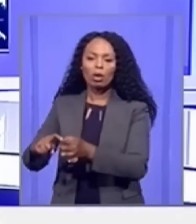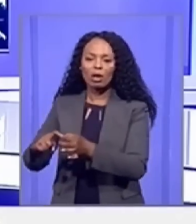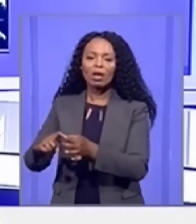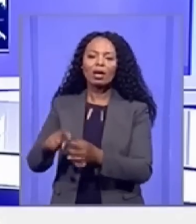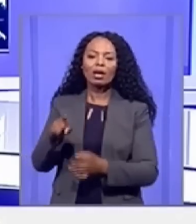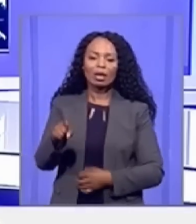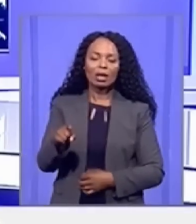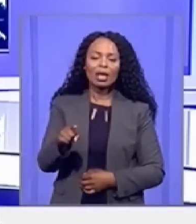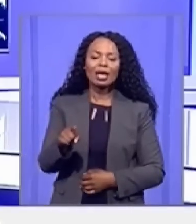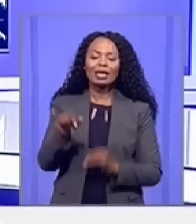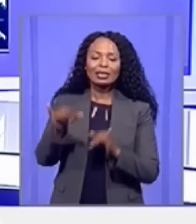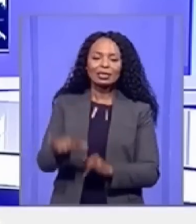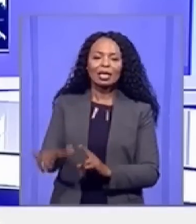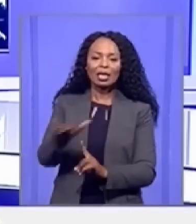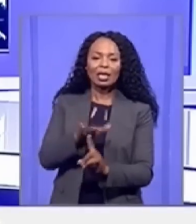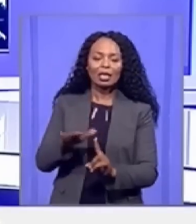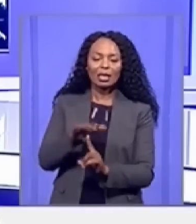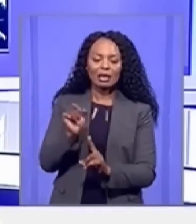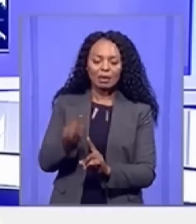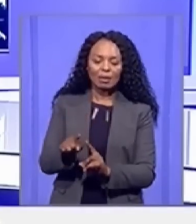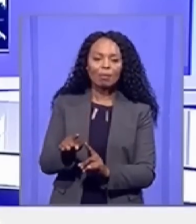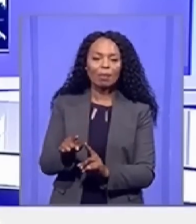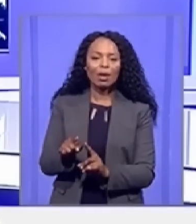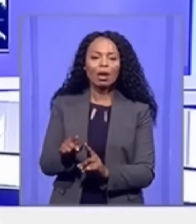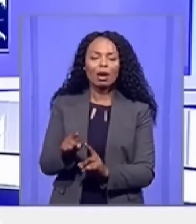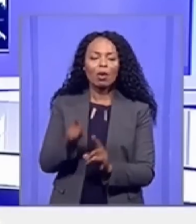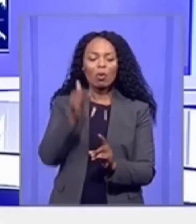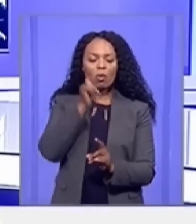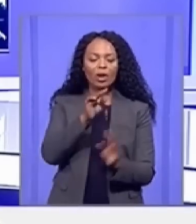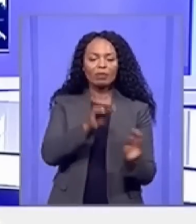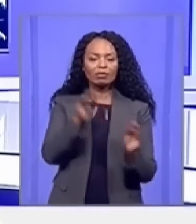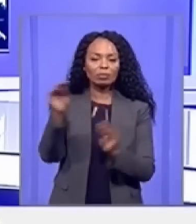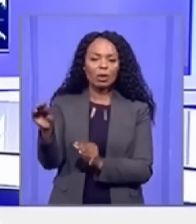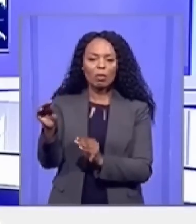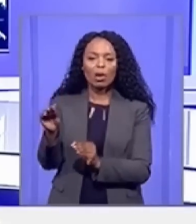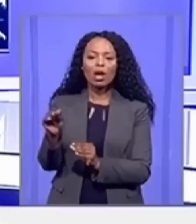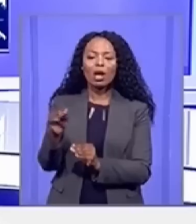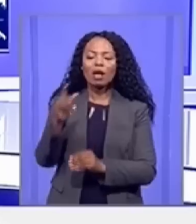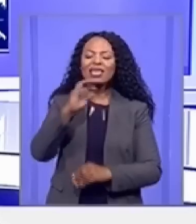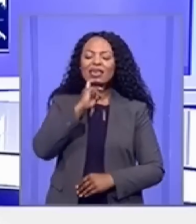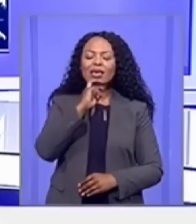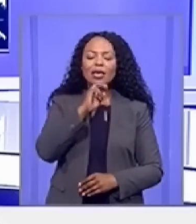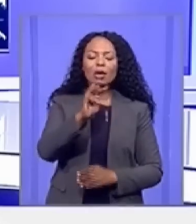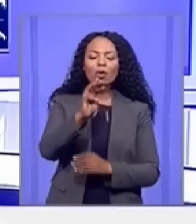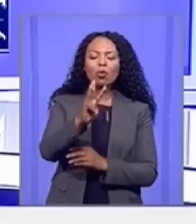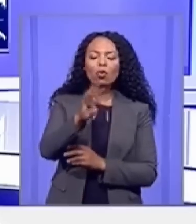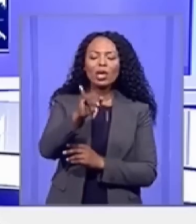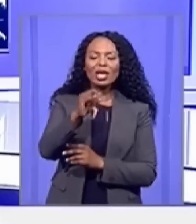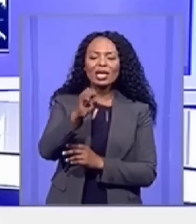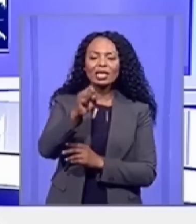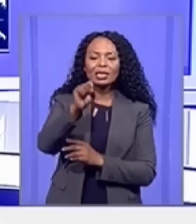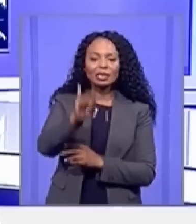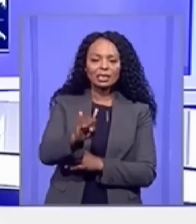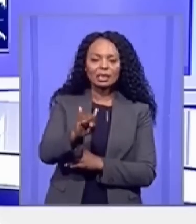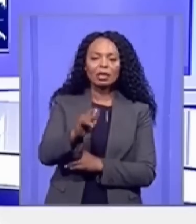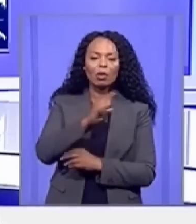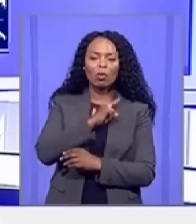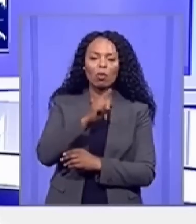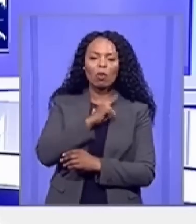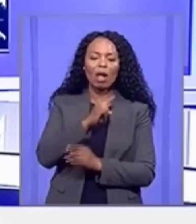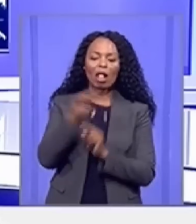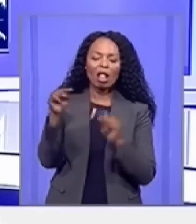ile sebaka se bitswang Wetitjhu ha baneng ho tlosa morena o itimono hobane mohlomong a nantsa qhodishana le beng